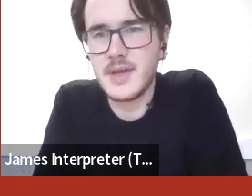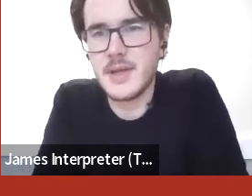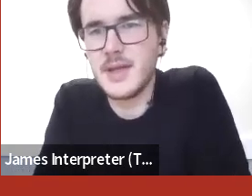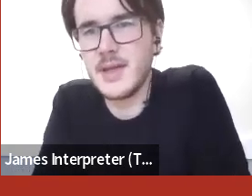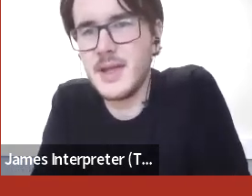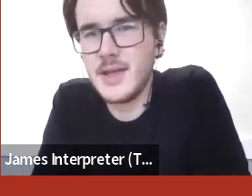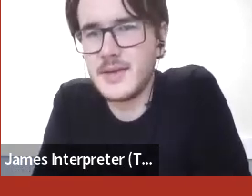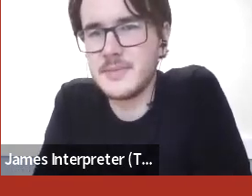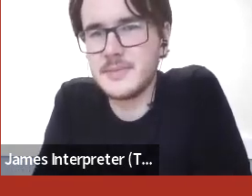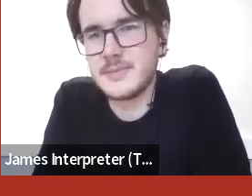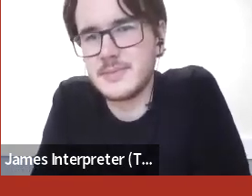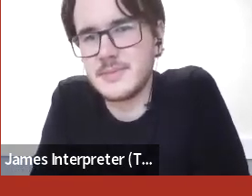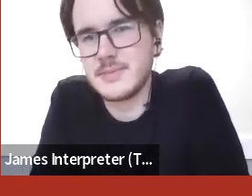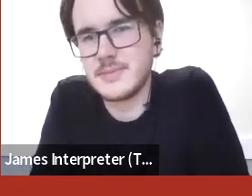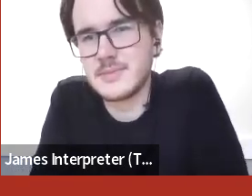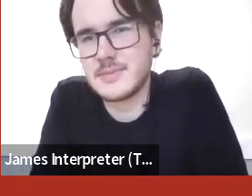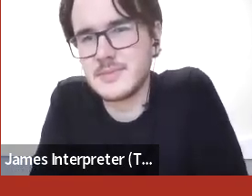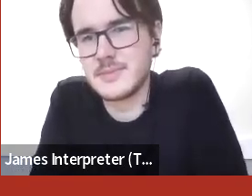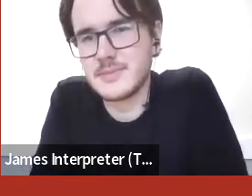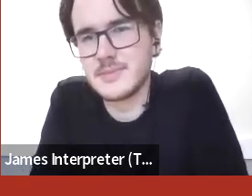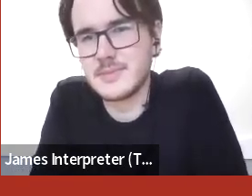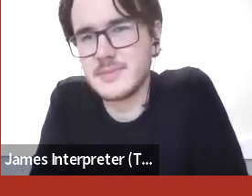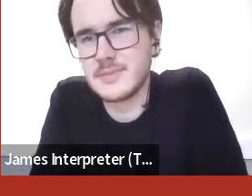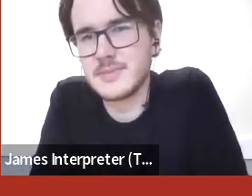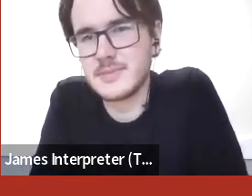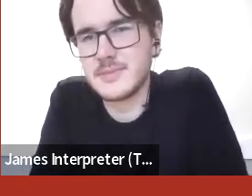D. E.